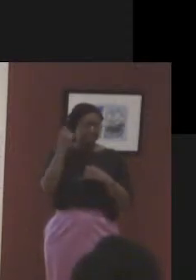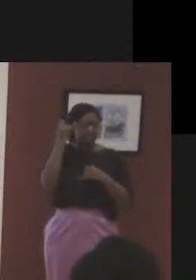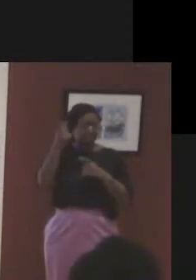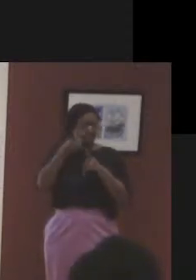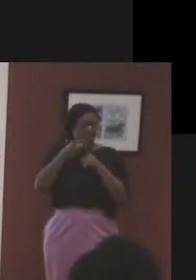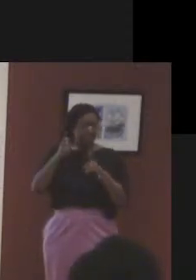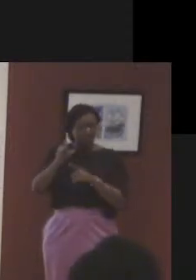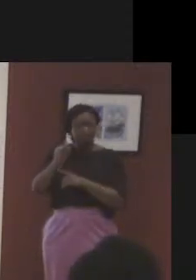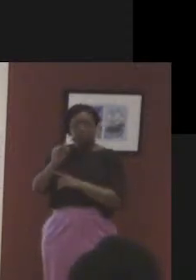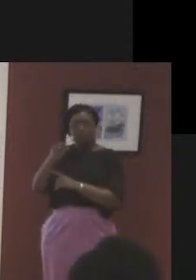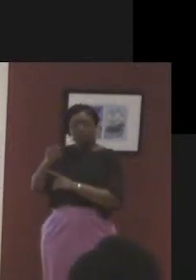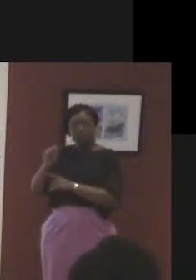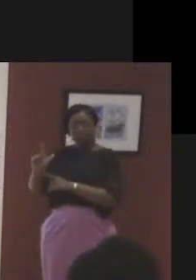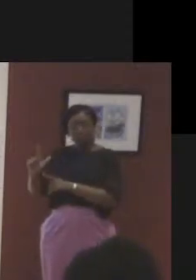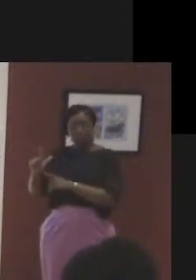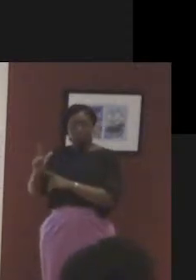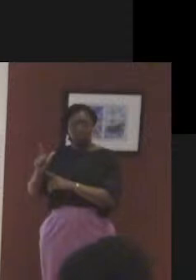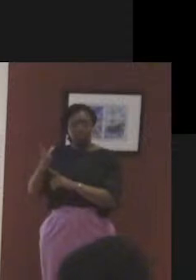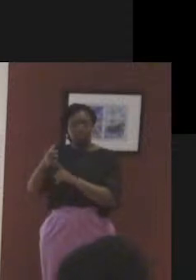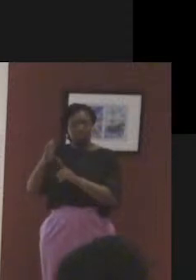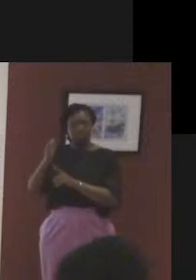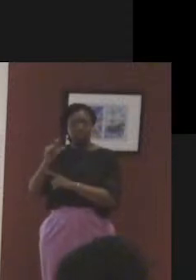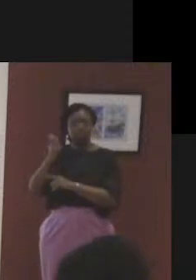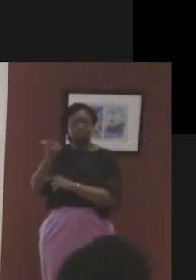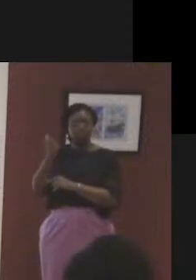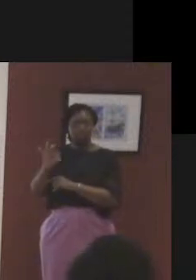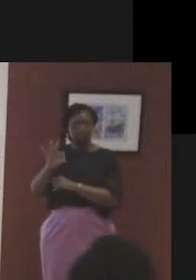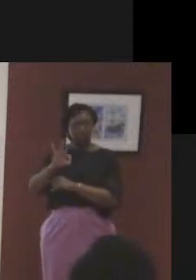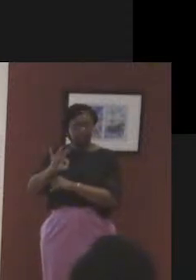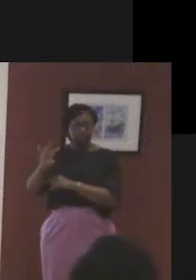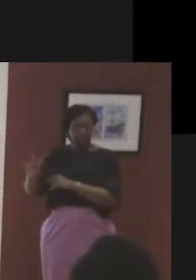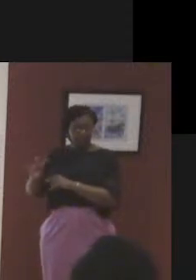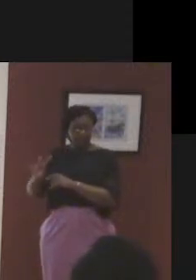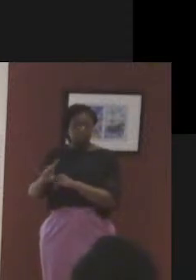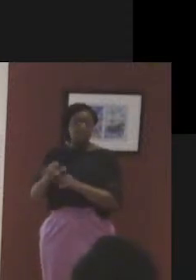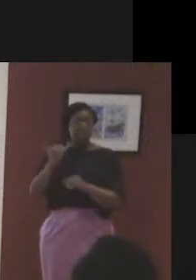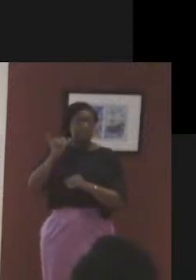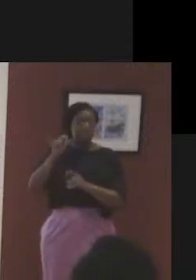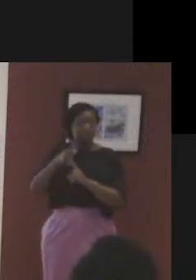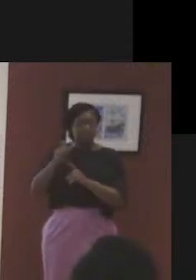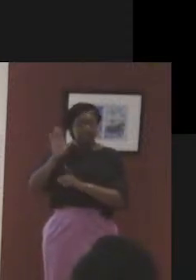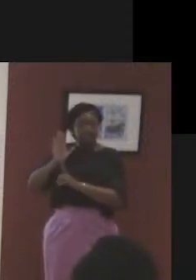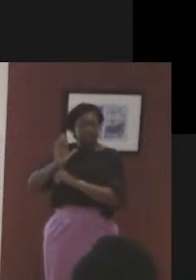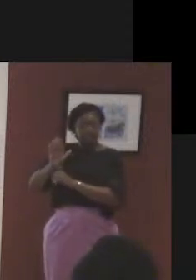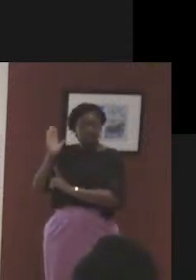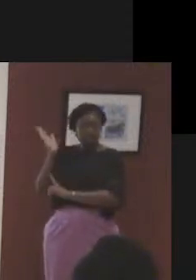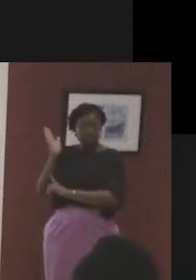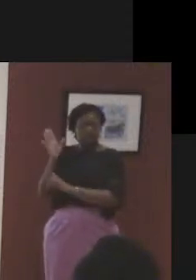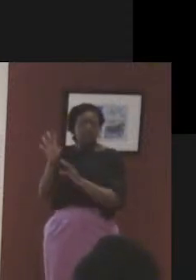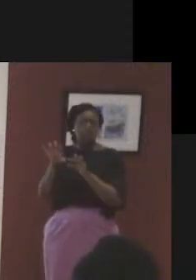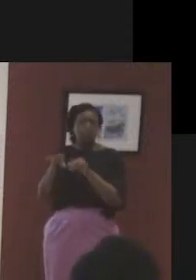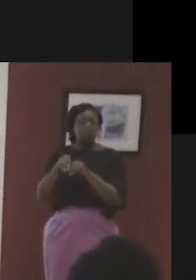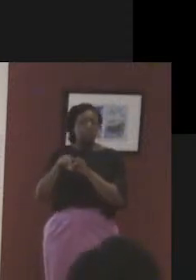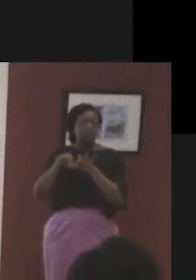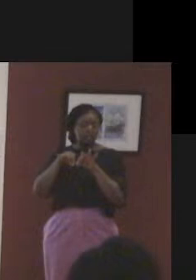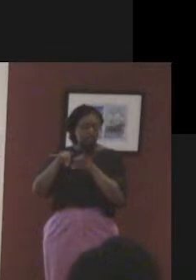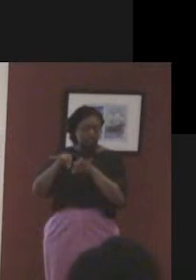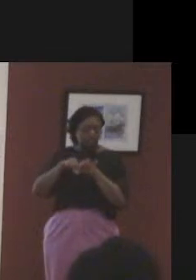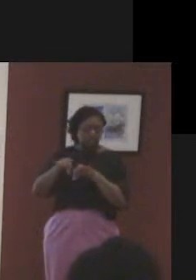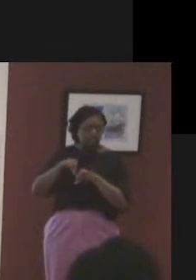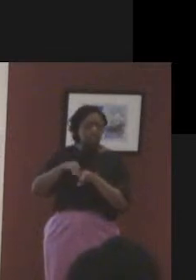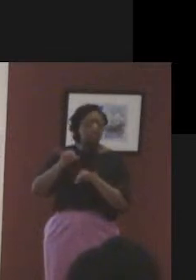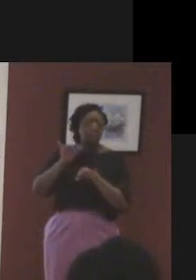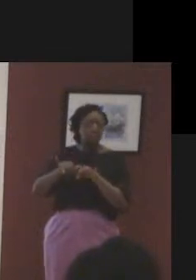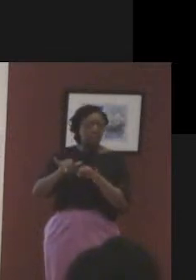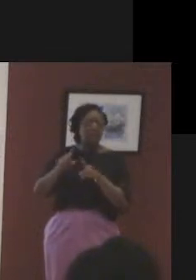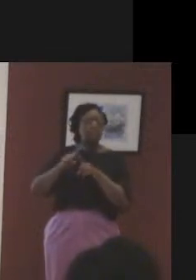in 1997, his lecture, Representation and the Media. And in that lecture, he clarifies the difference between sort of a common